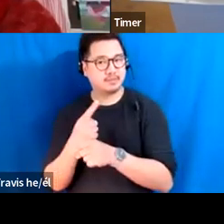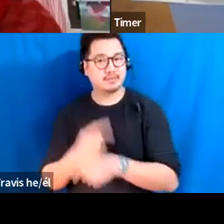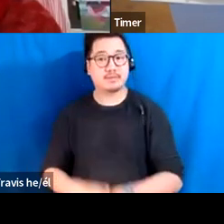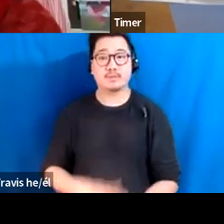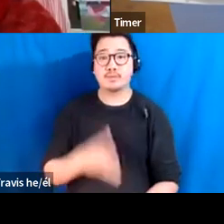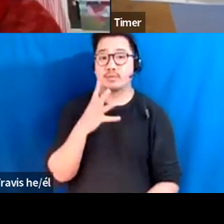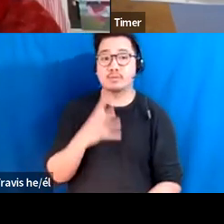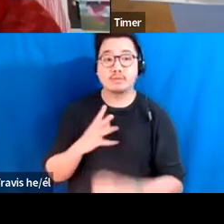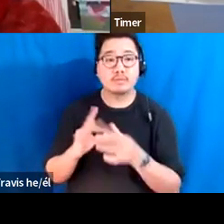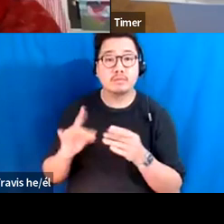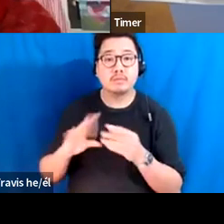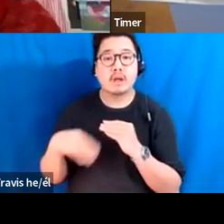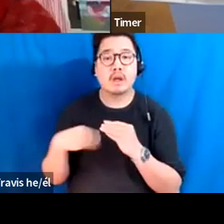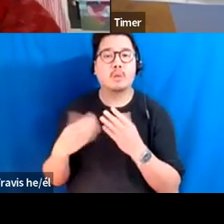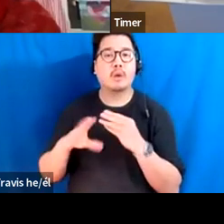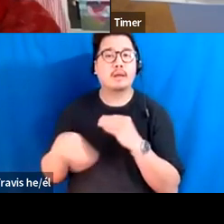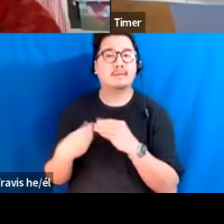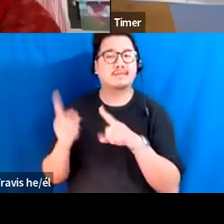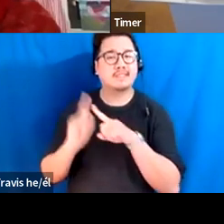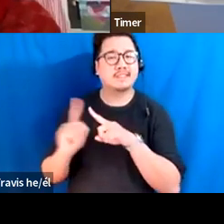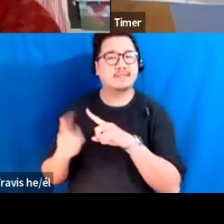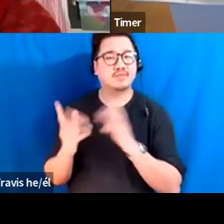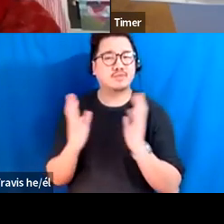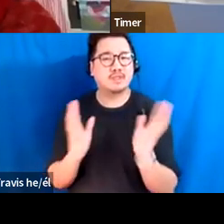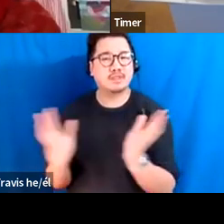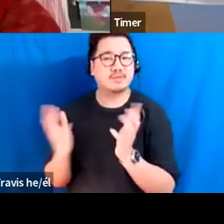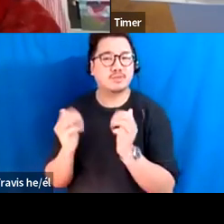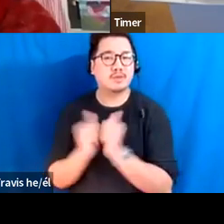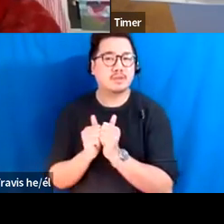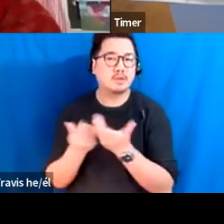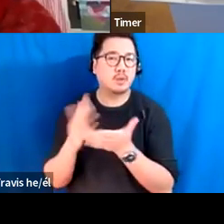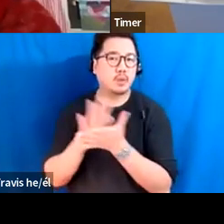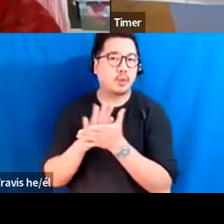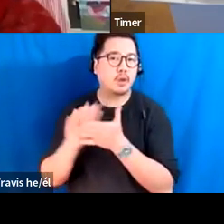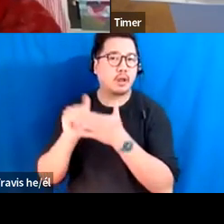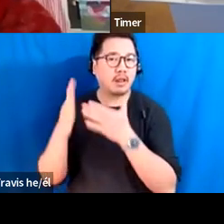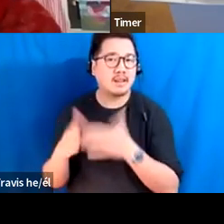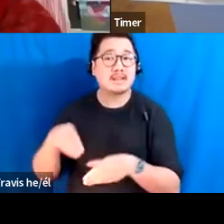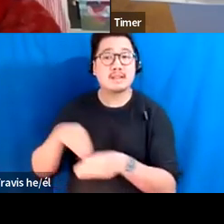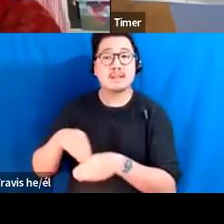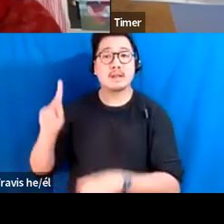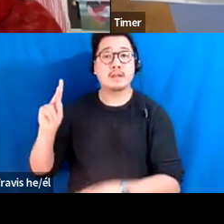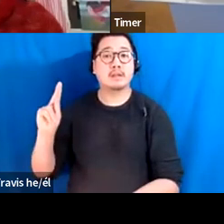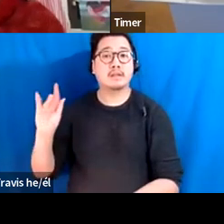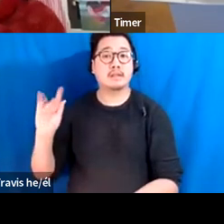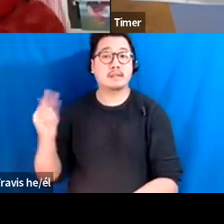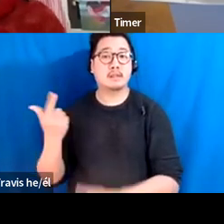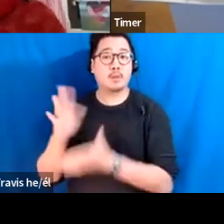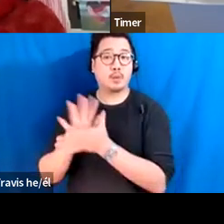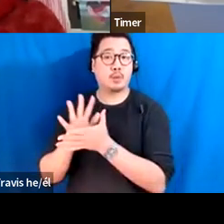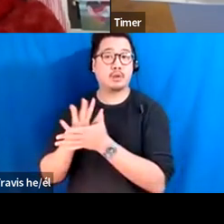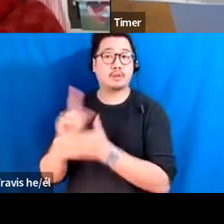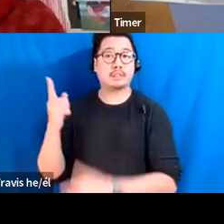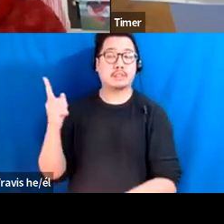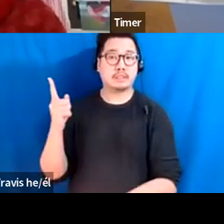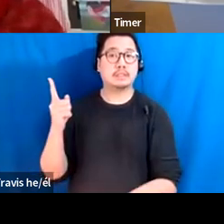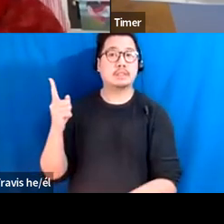through numerous conversations with um the school leader at the king's school she and